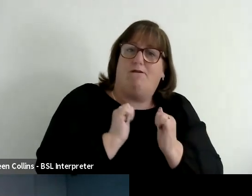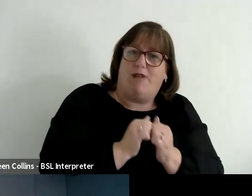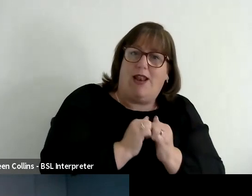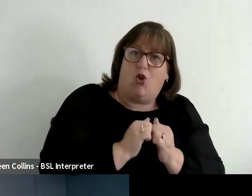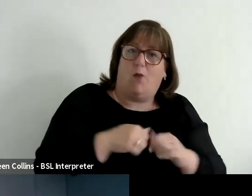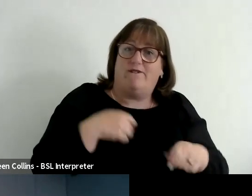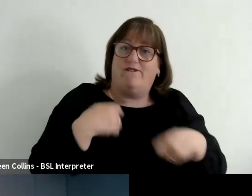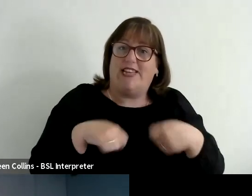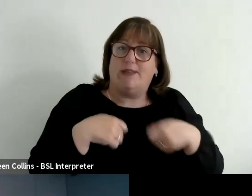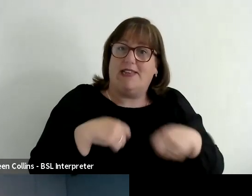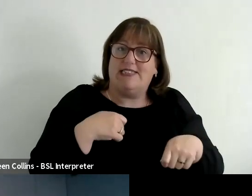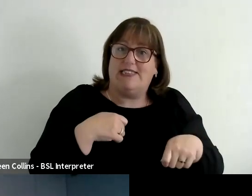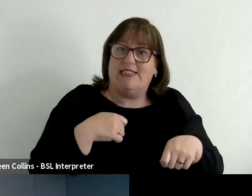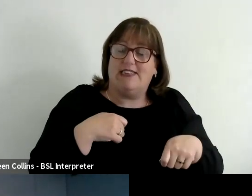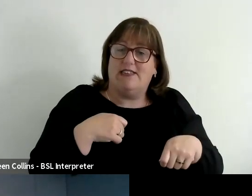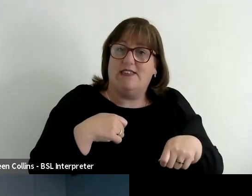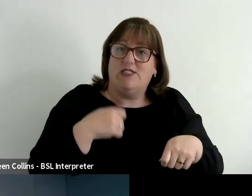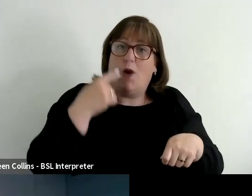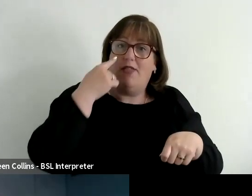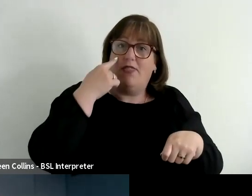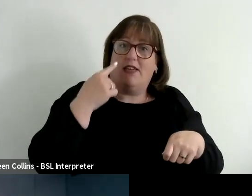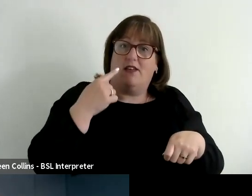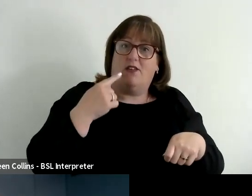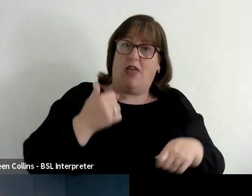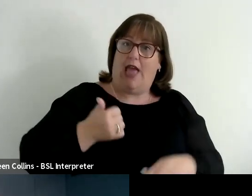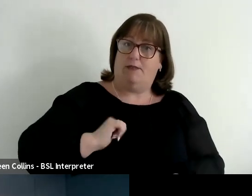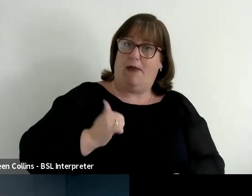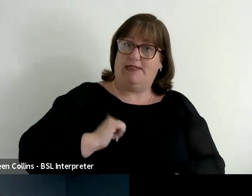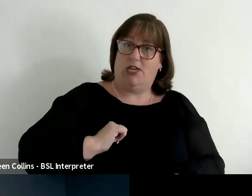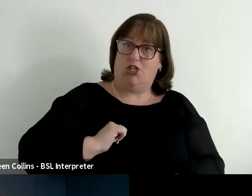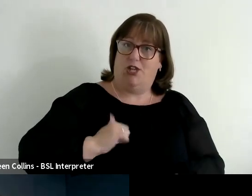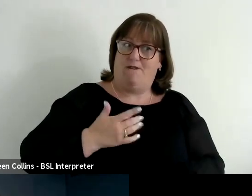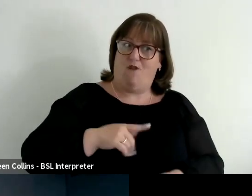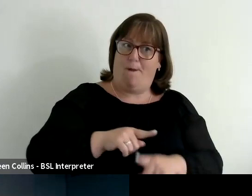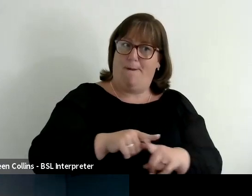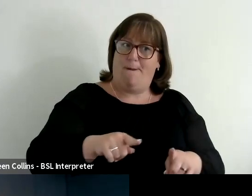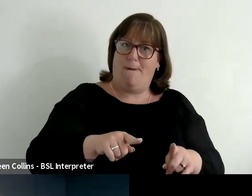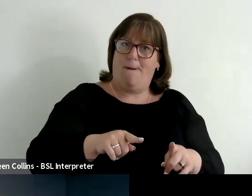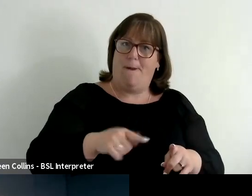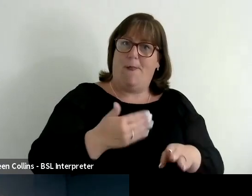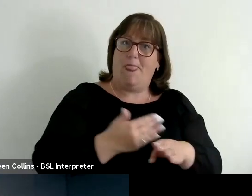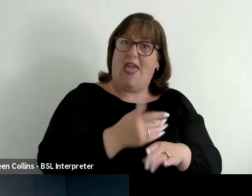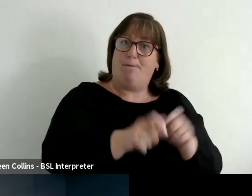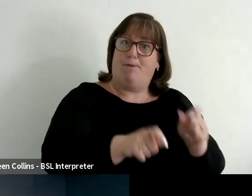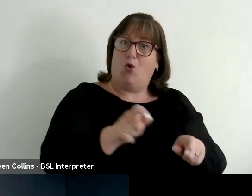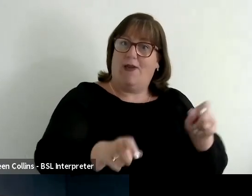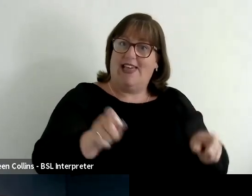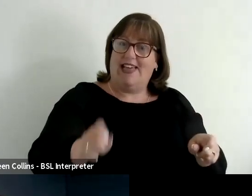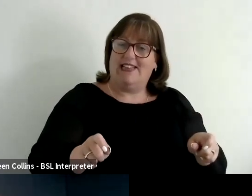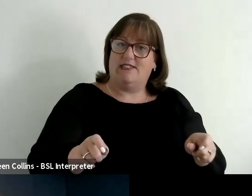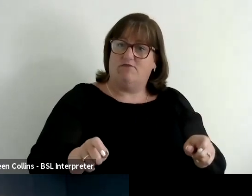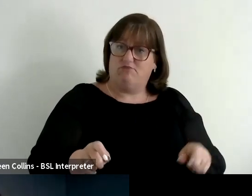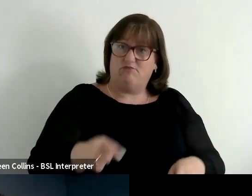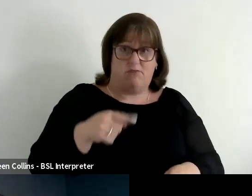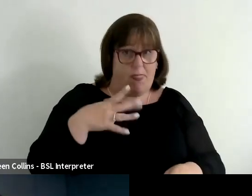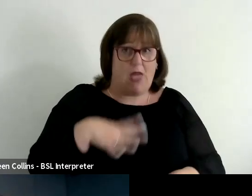And I think the expectation from employees is actually more flexibility. So at the moment, our working